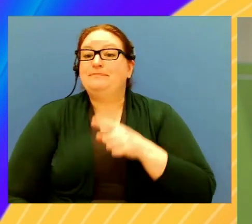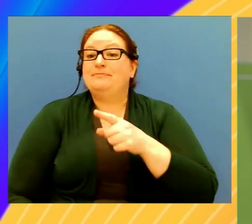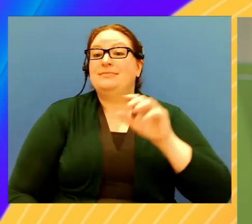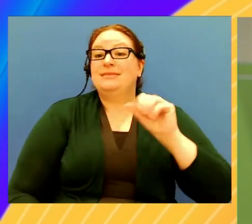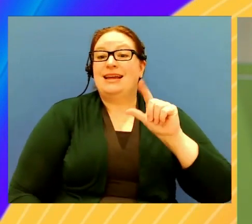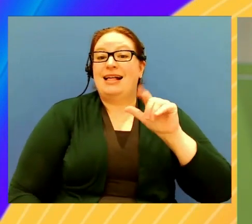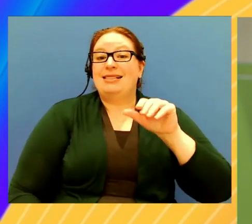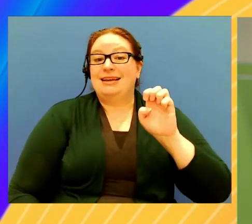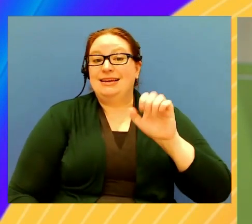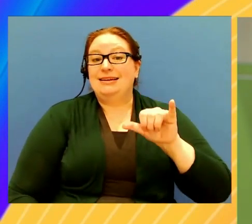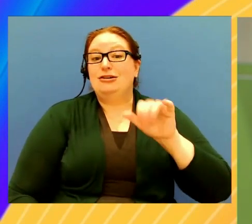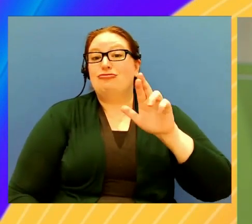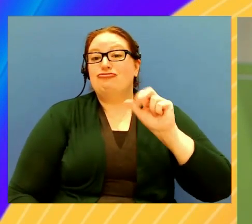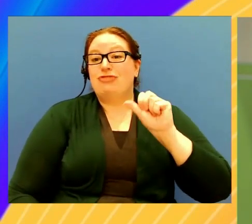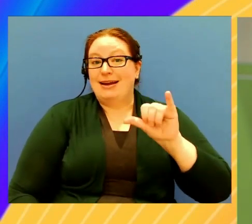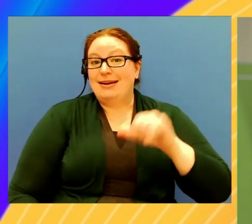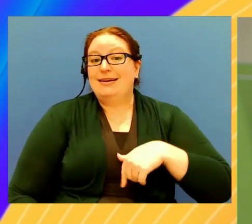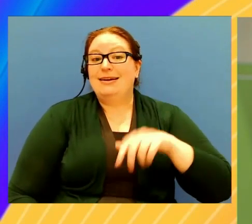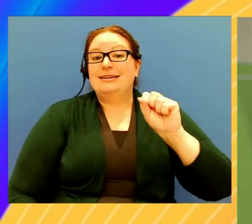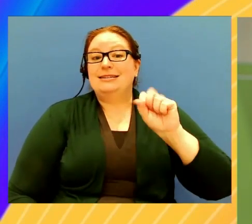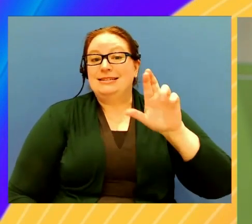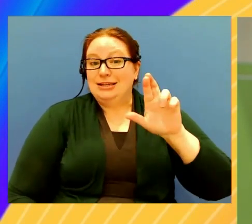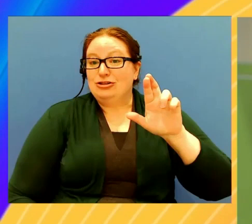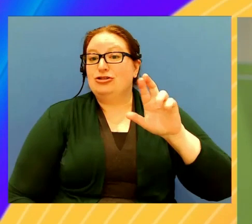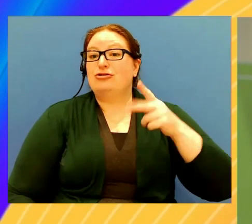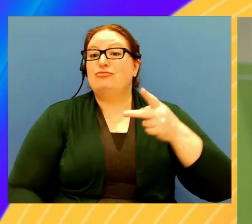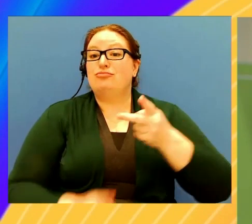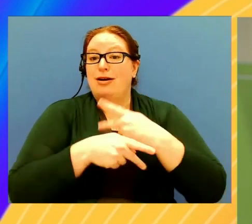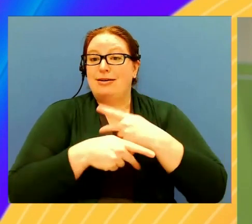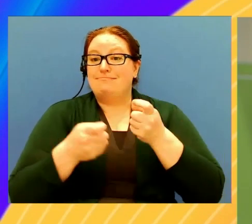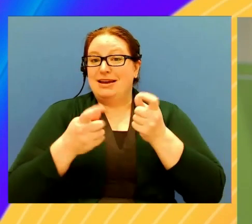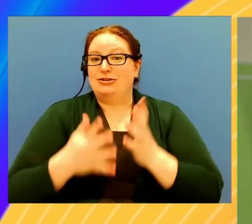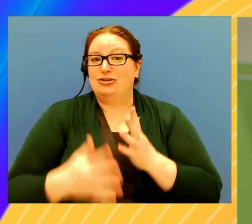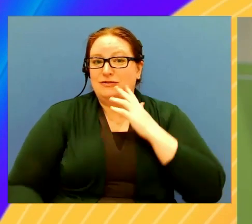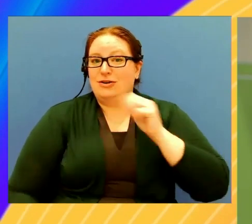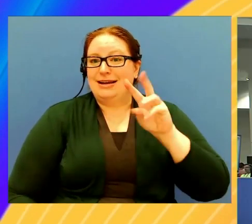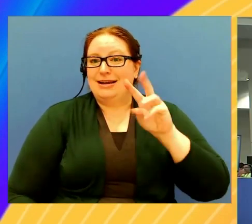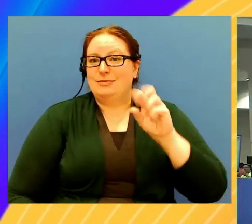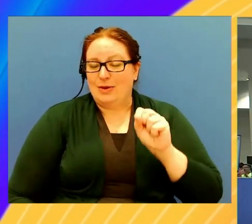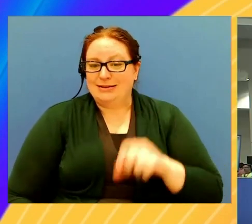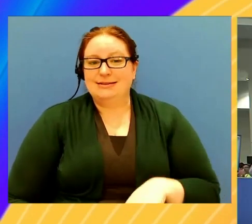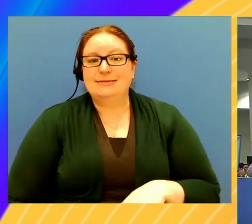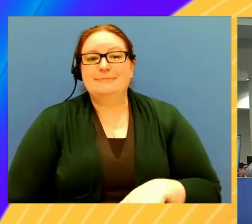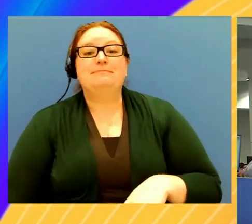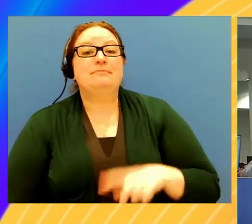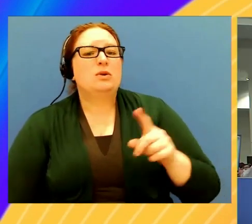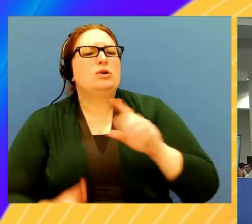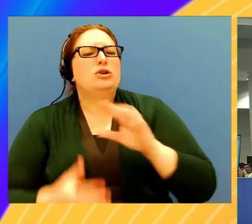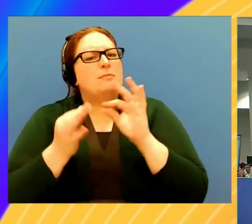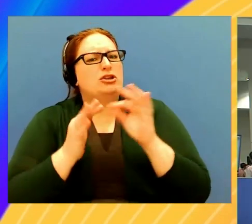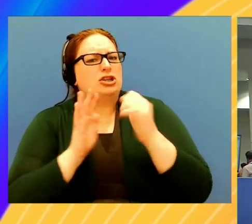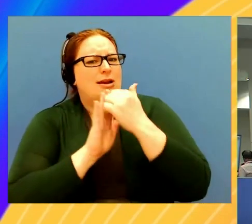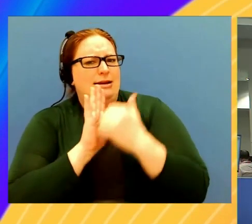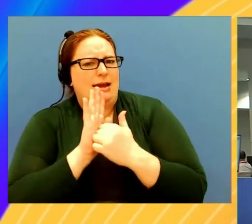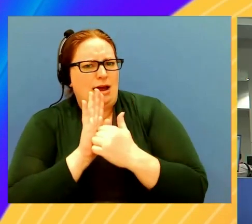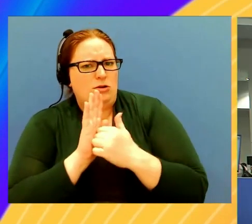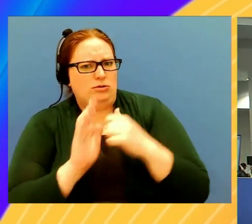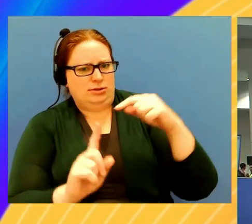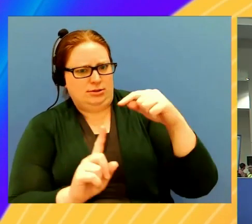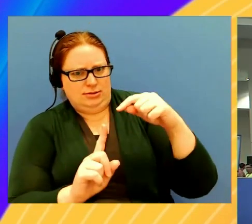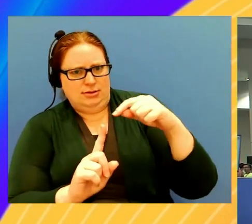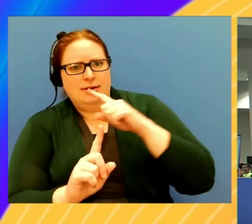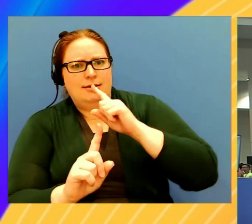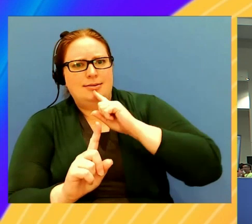I'm a senior product manager on AWS Control Tower. And now, Raman, when you mention accounts, we're talking about the actual